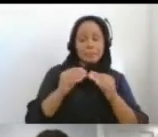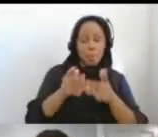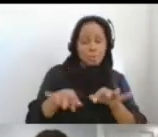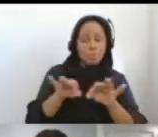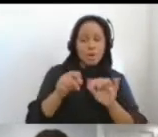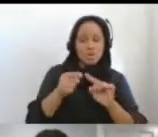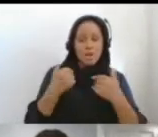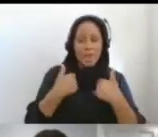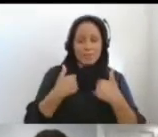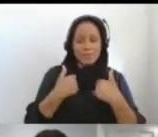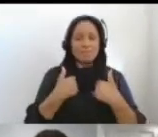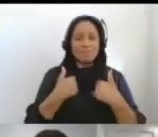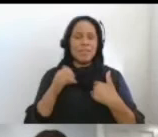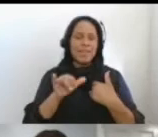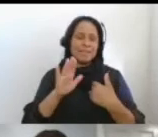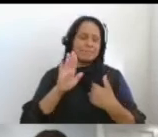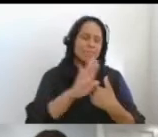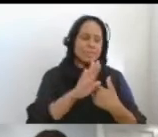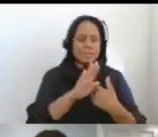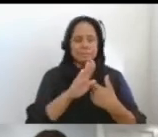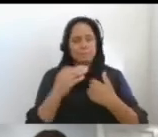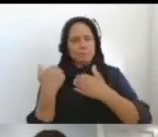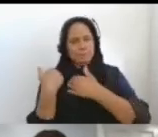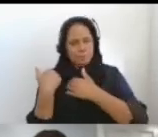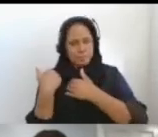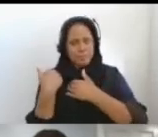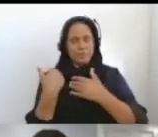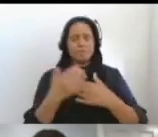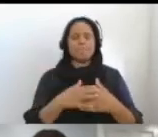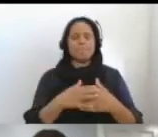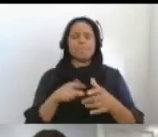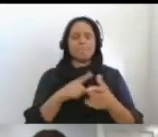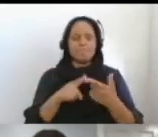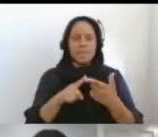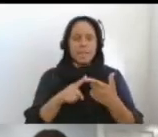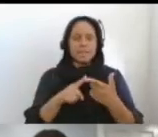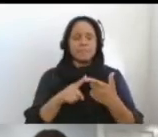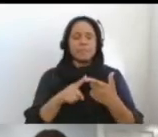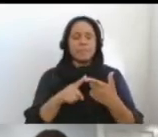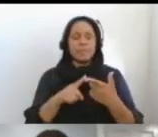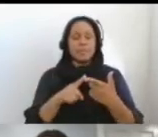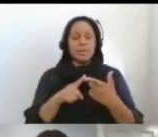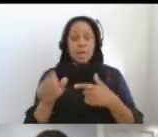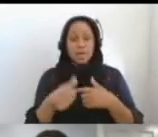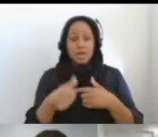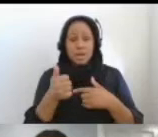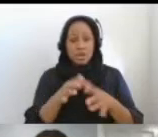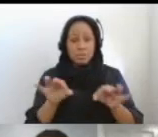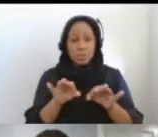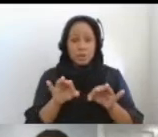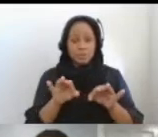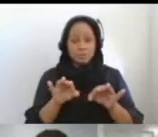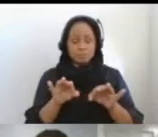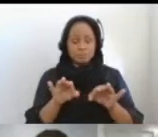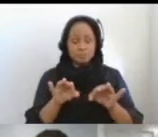have. So that's what the broker does. And then another key player in this self-directed model